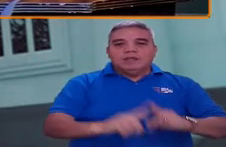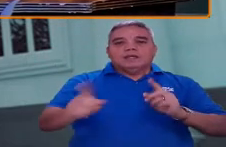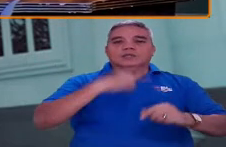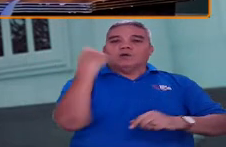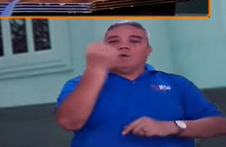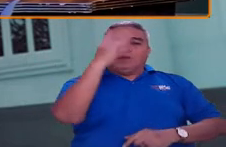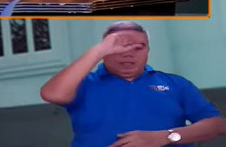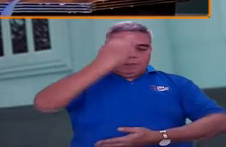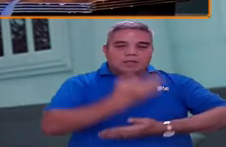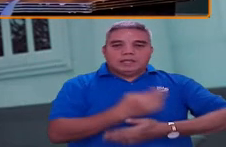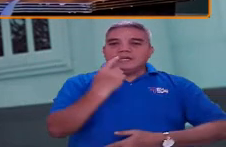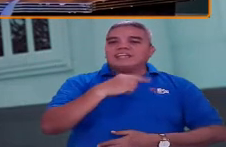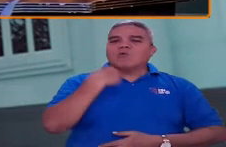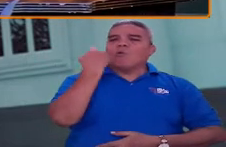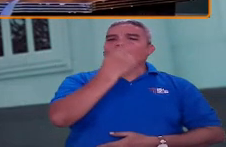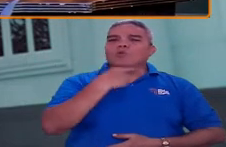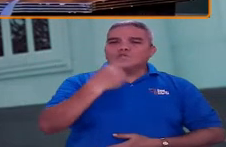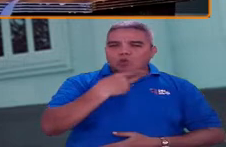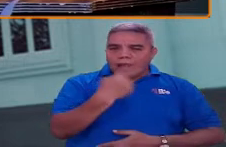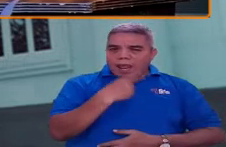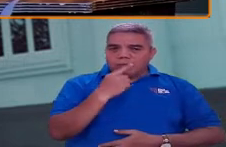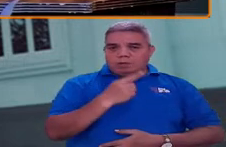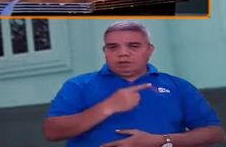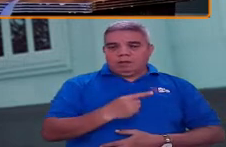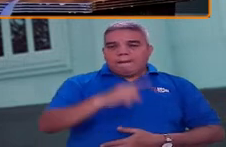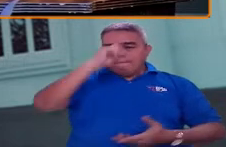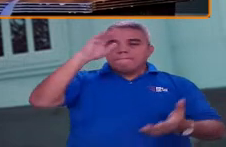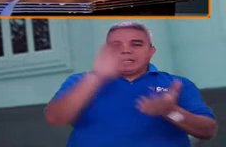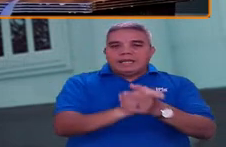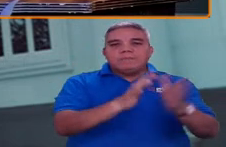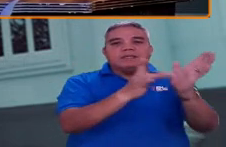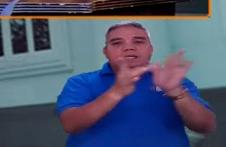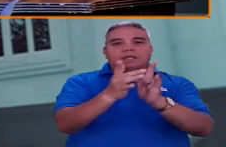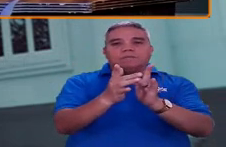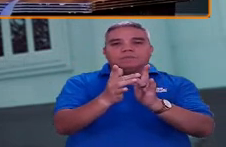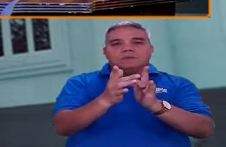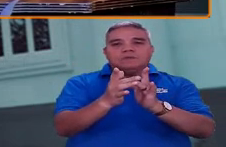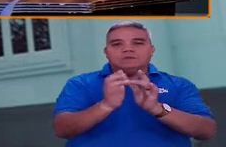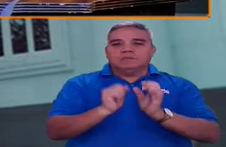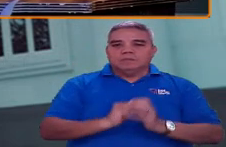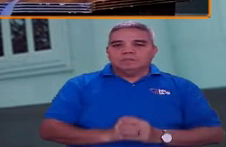only begotten son, that whosoever believeth in him.